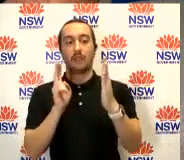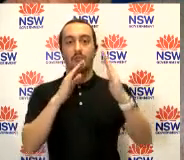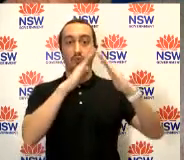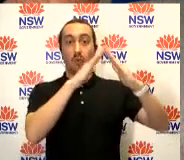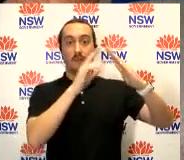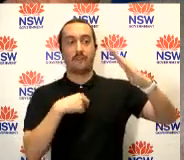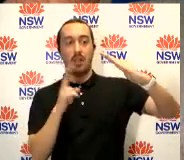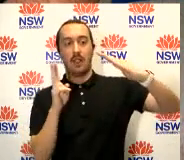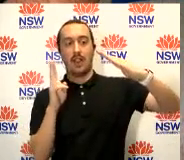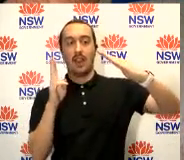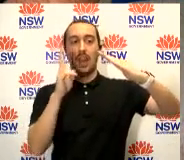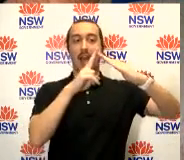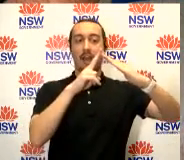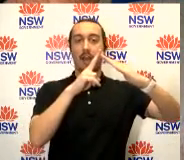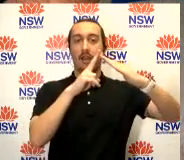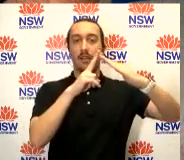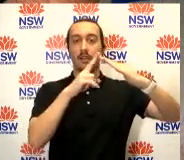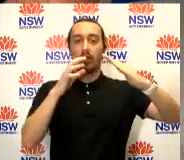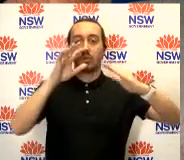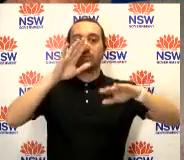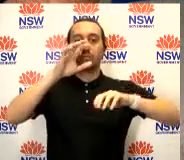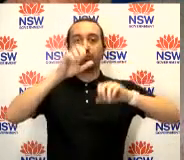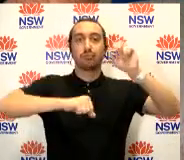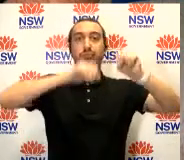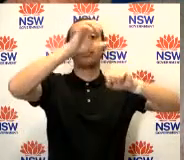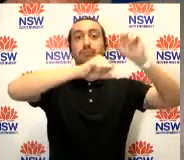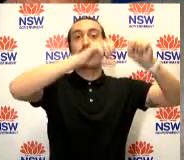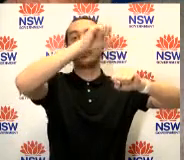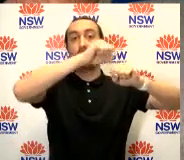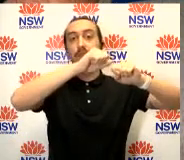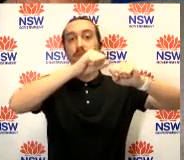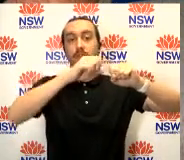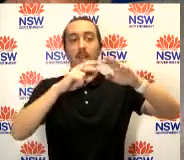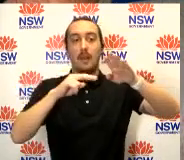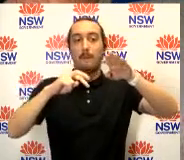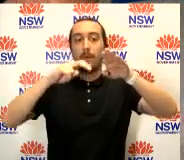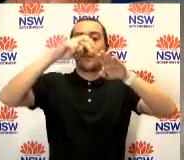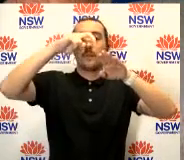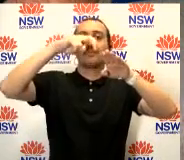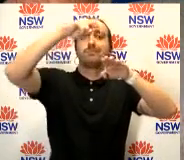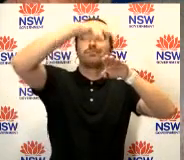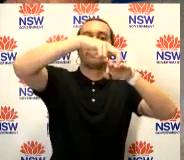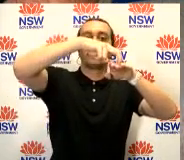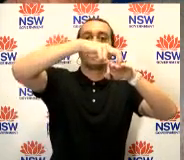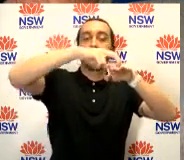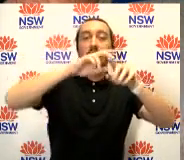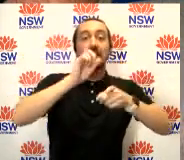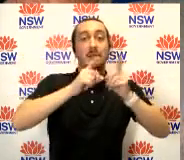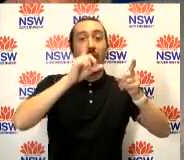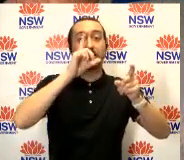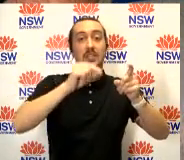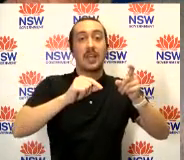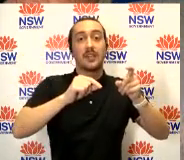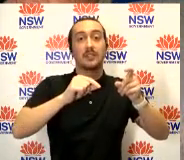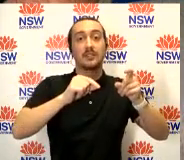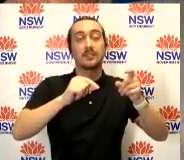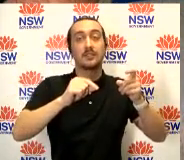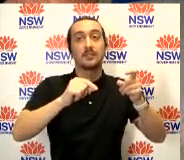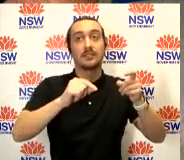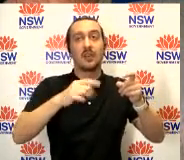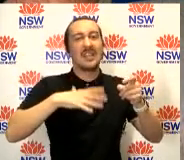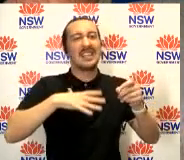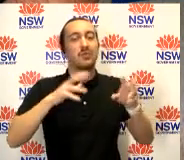goes around the stile and it pulls the stile off the roof, pulls the ladder off the roof. that needs to be secured at the top because of what you're